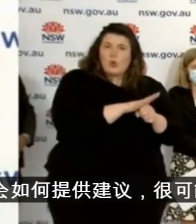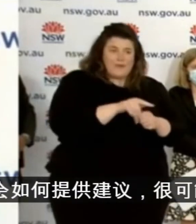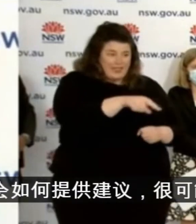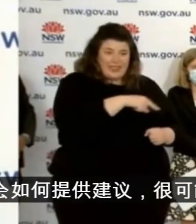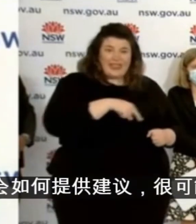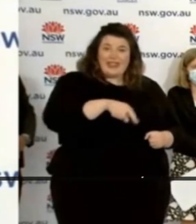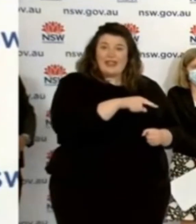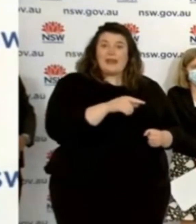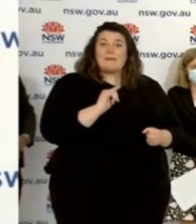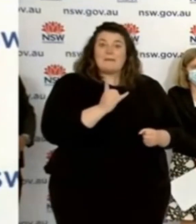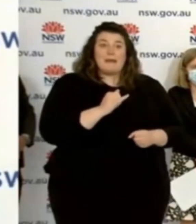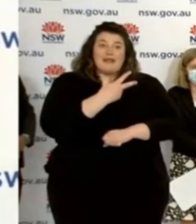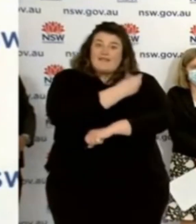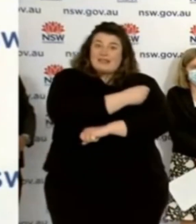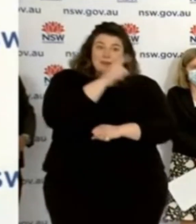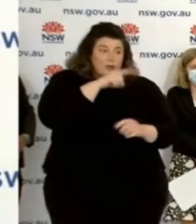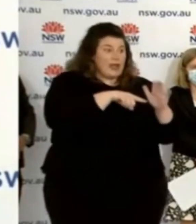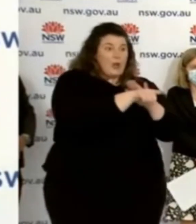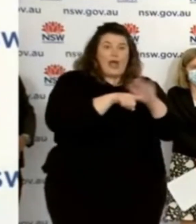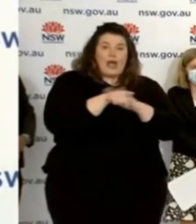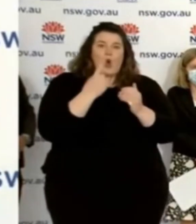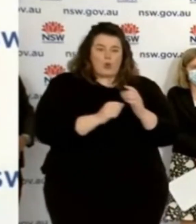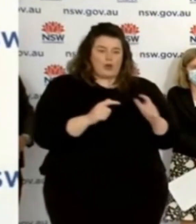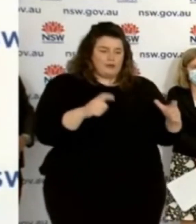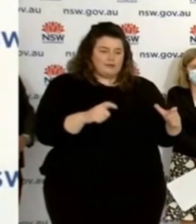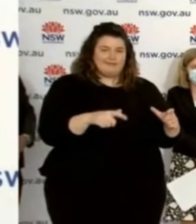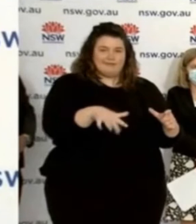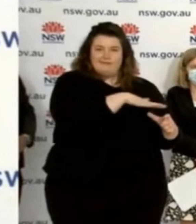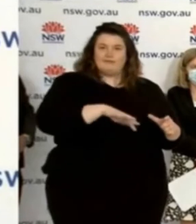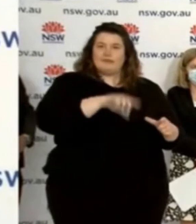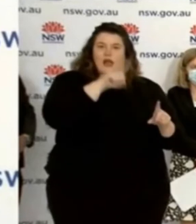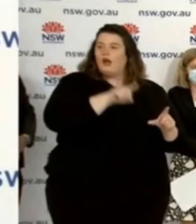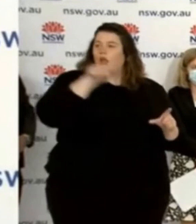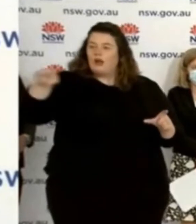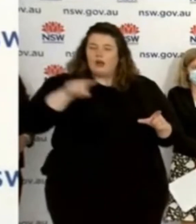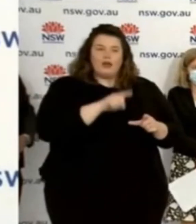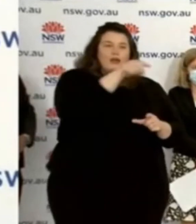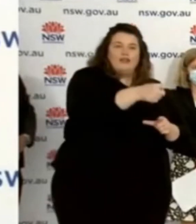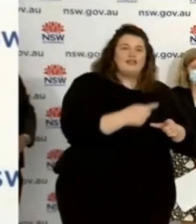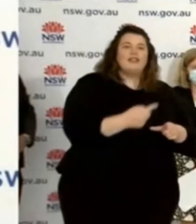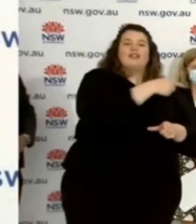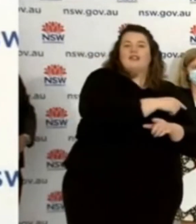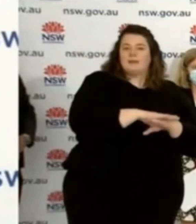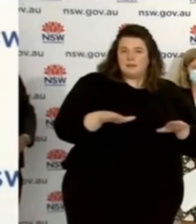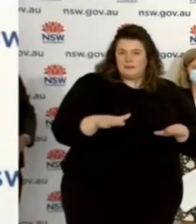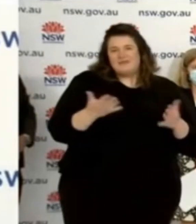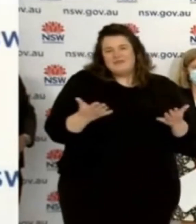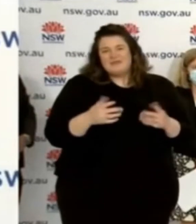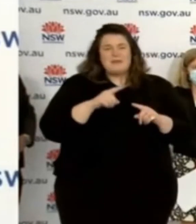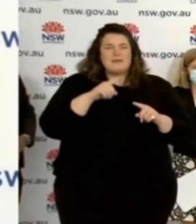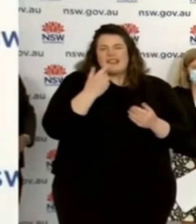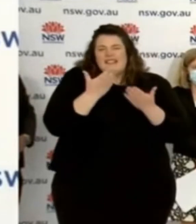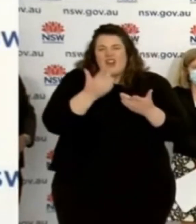vaccinated people will be able to undertake everything on the list but within their own local community rather than having the freedom to travel everywhere. So everybody